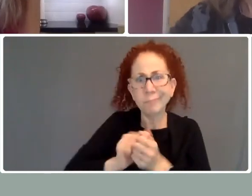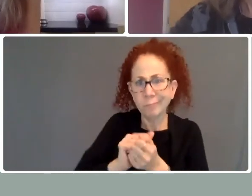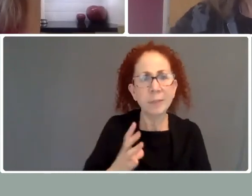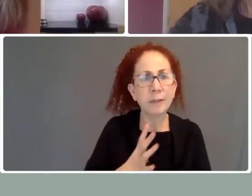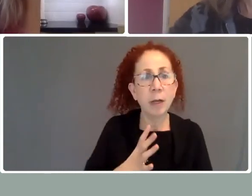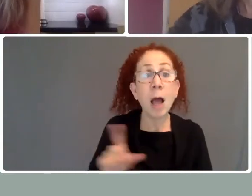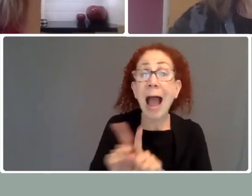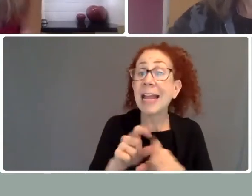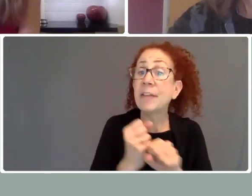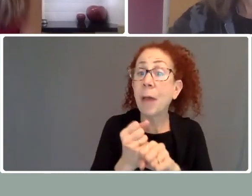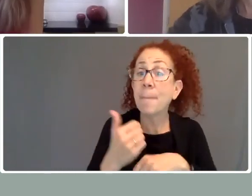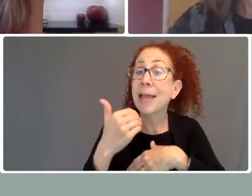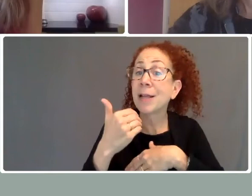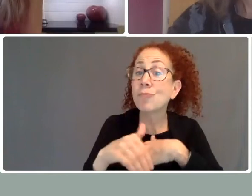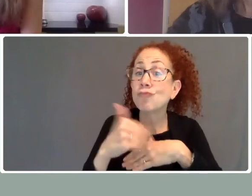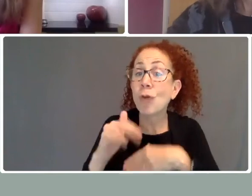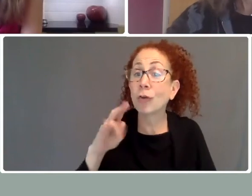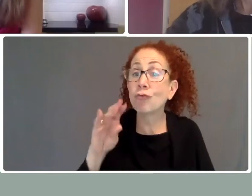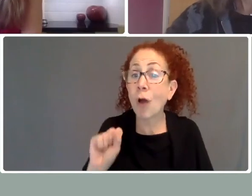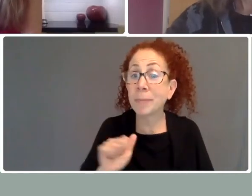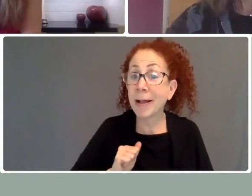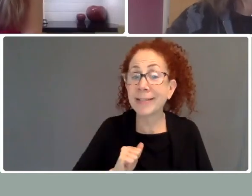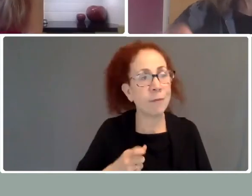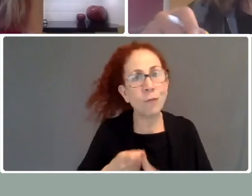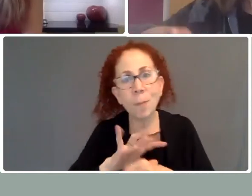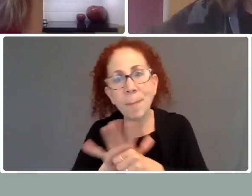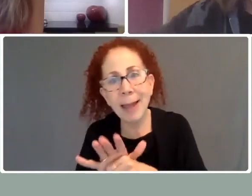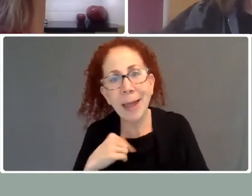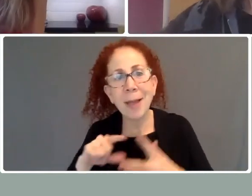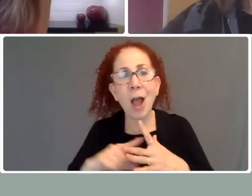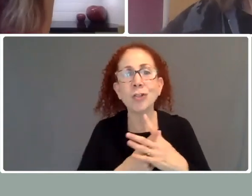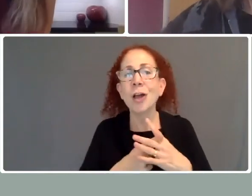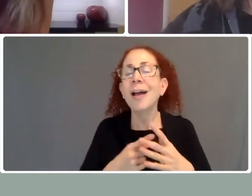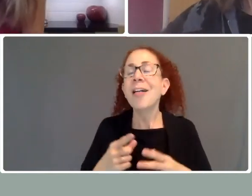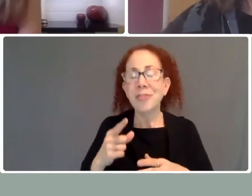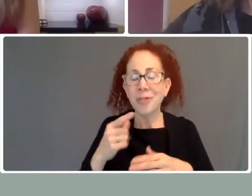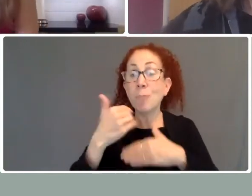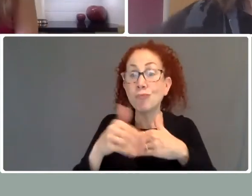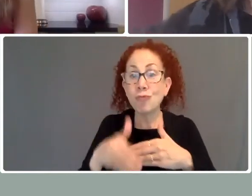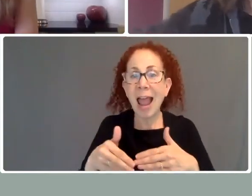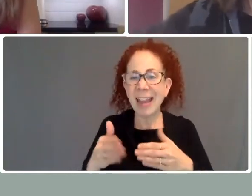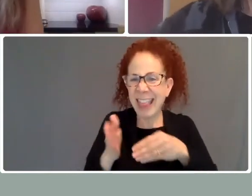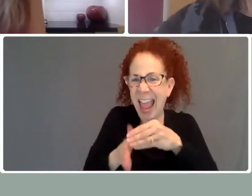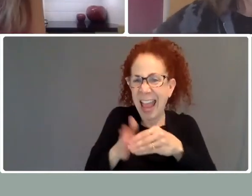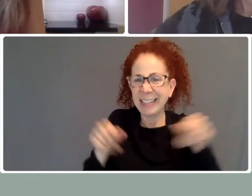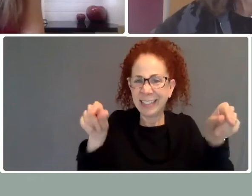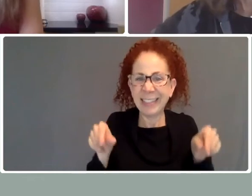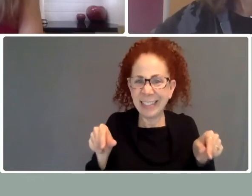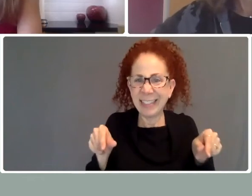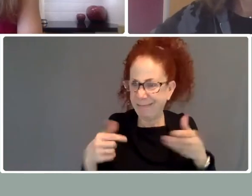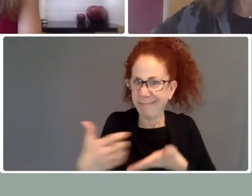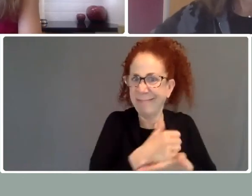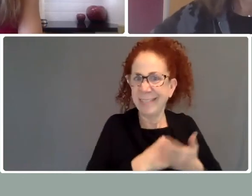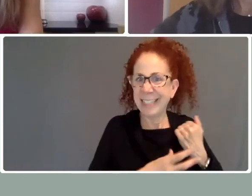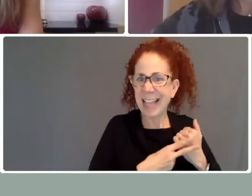even make breadcrumbs now. This is like another pandemic thing. Like I started saving the ends of the bread, and then I feel like my grandmother. It's